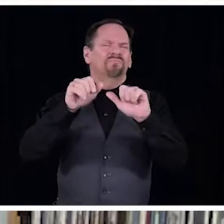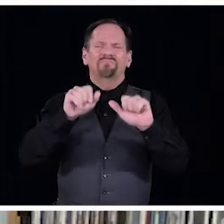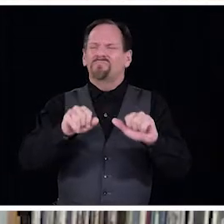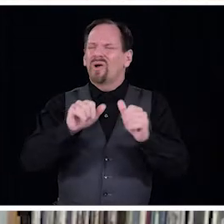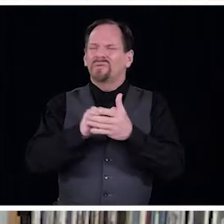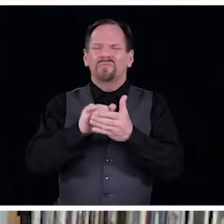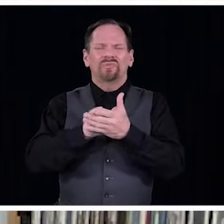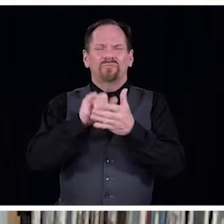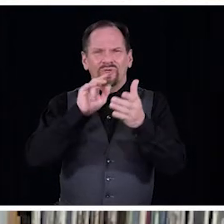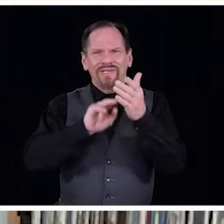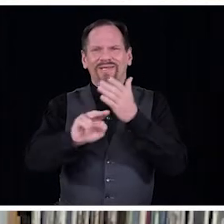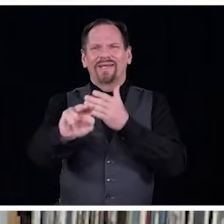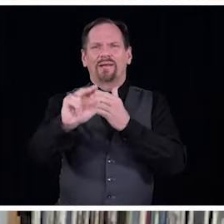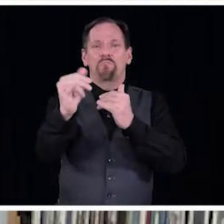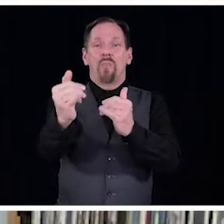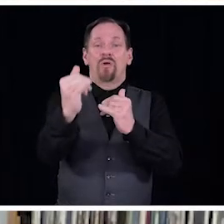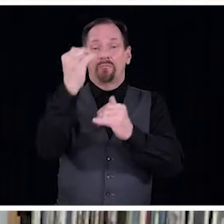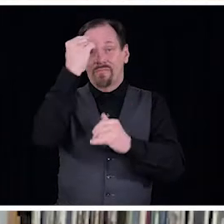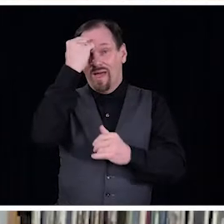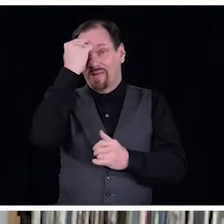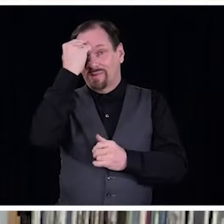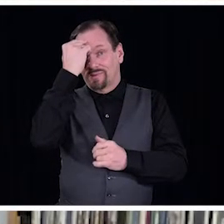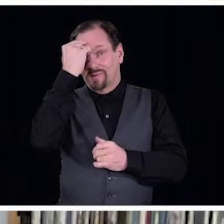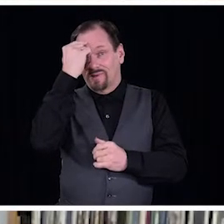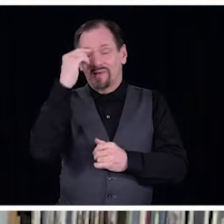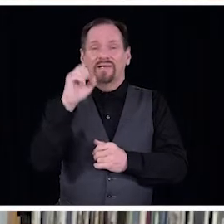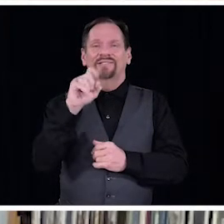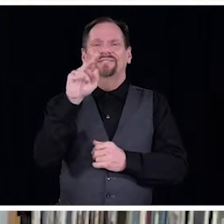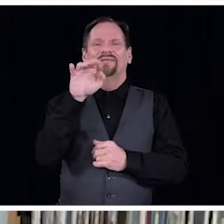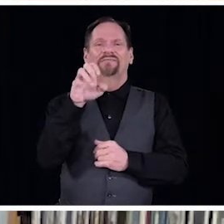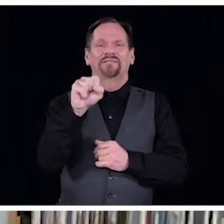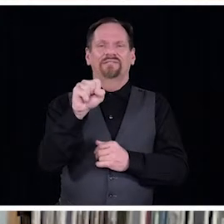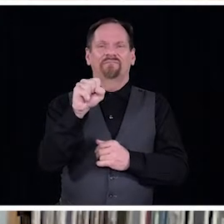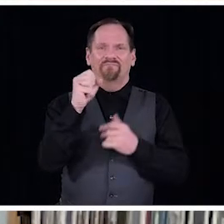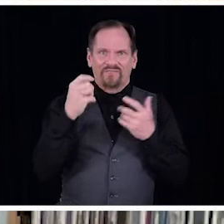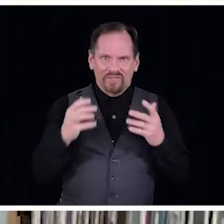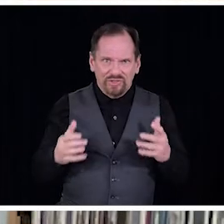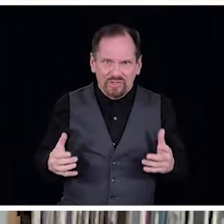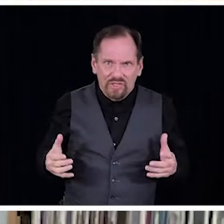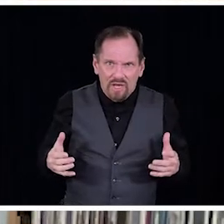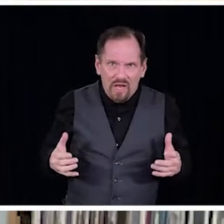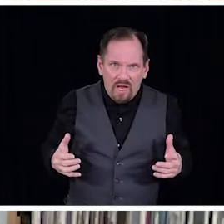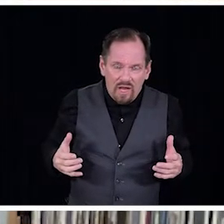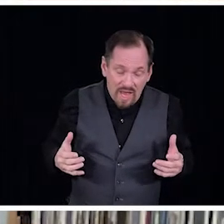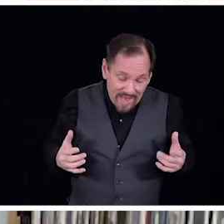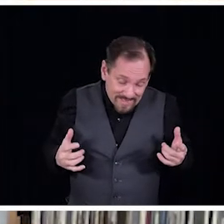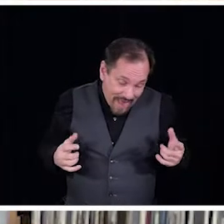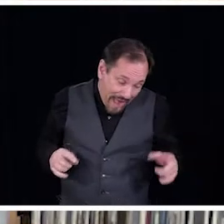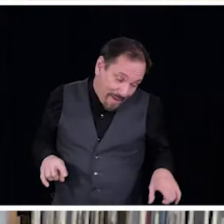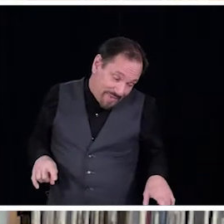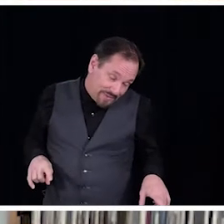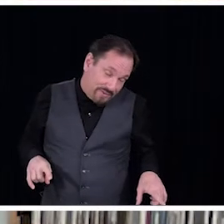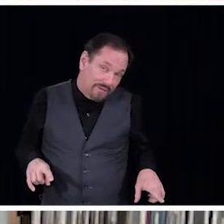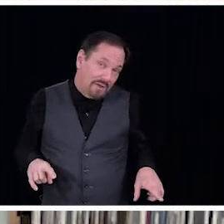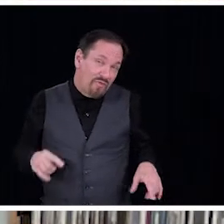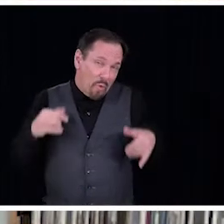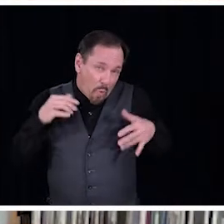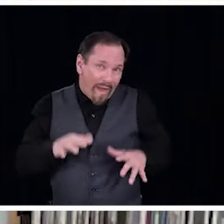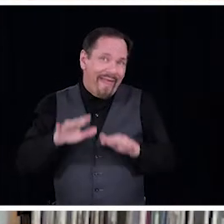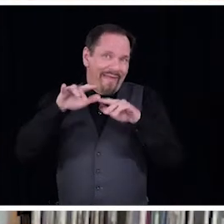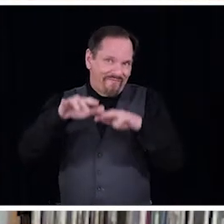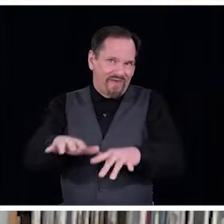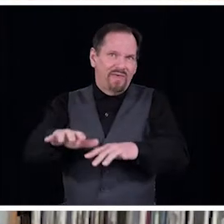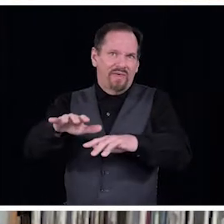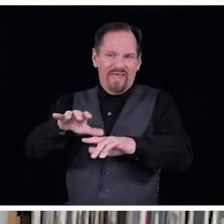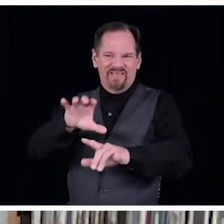contemporary mind." And Stevens finishes, "As a wave is a force and not the water of which it is composed,